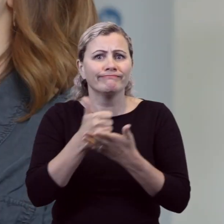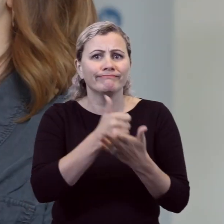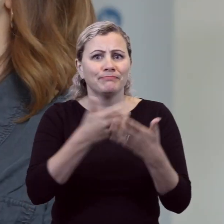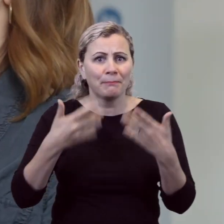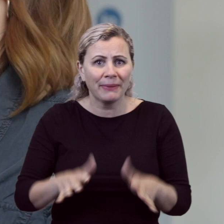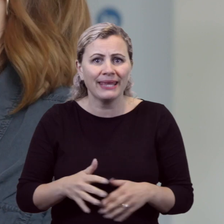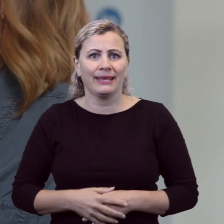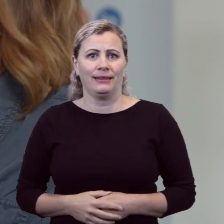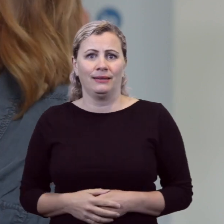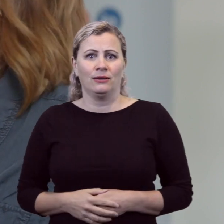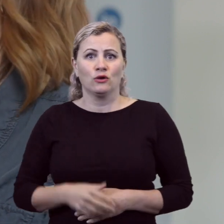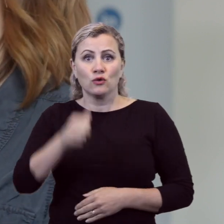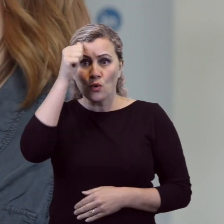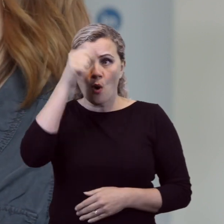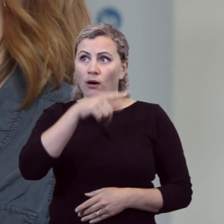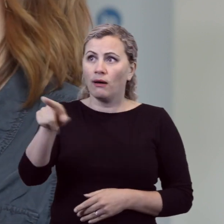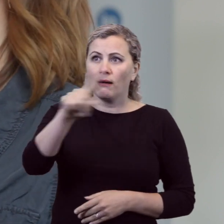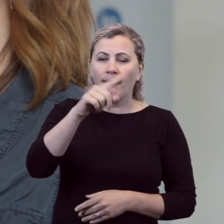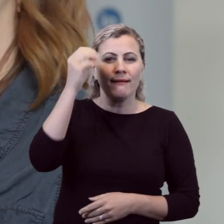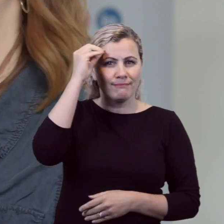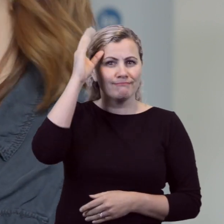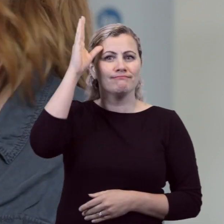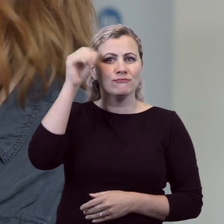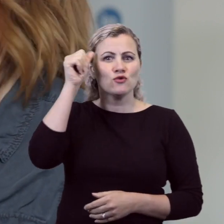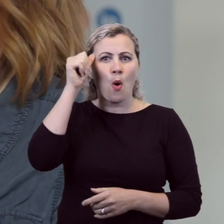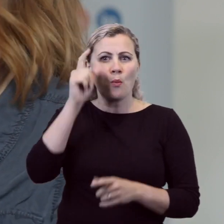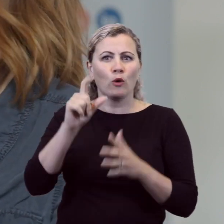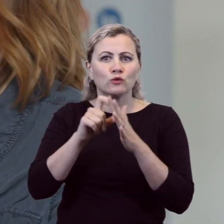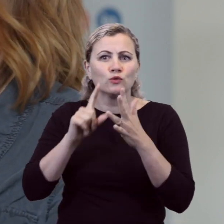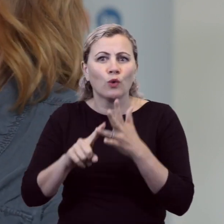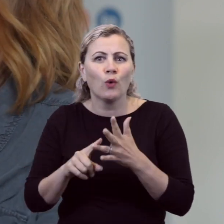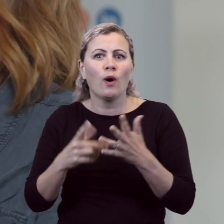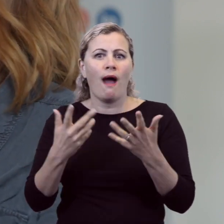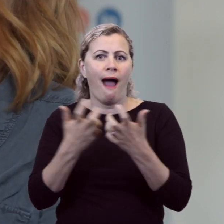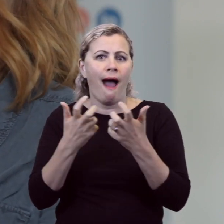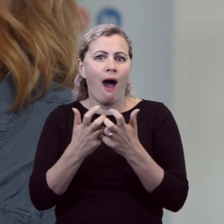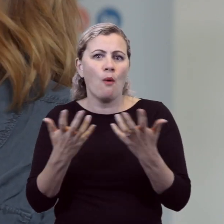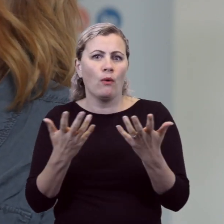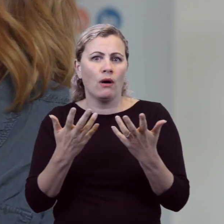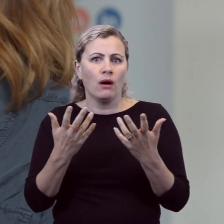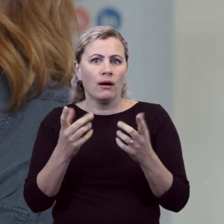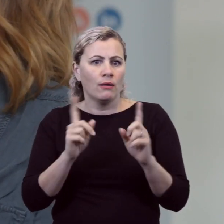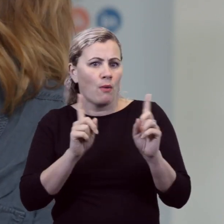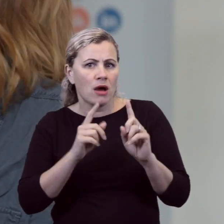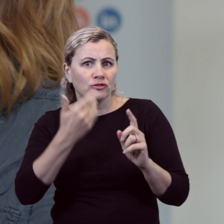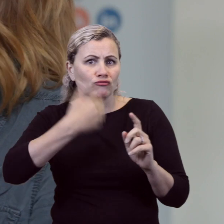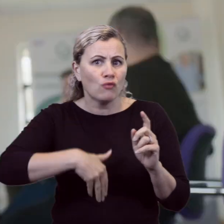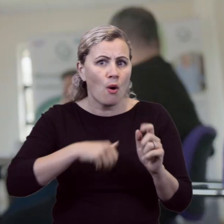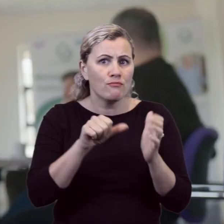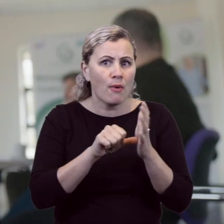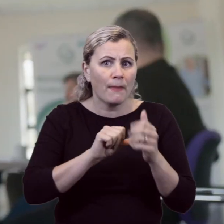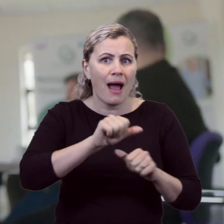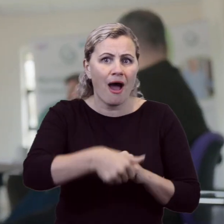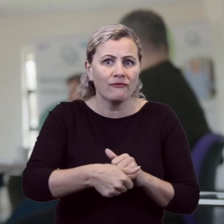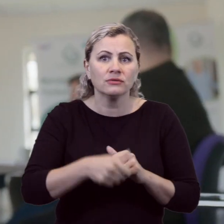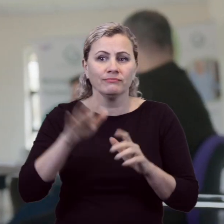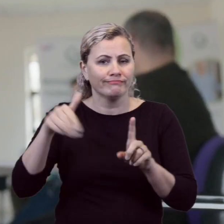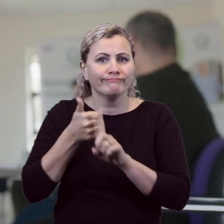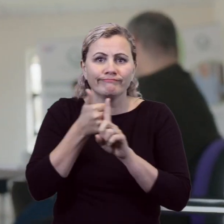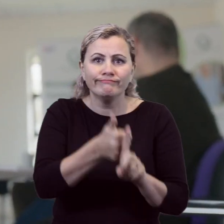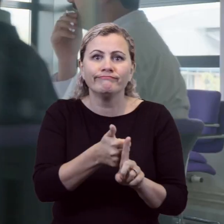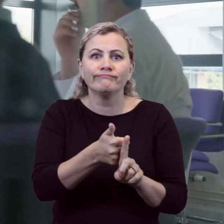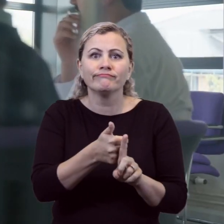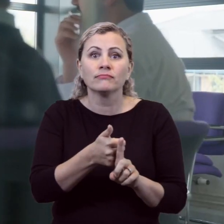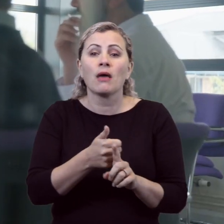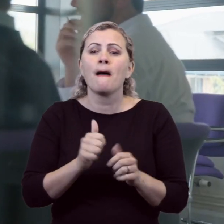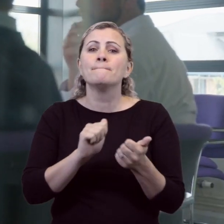that they've got expertise around them to help them with whatever problem they're left with after stroke, and just enable them to rebuild their life. The partners